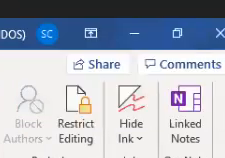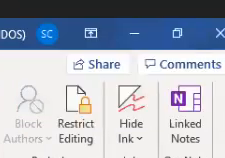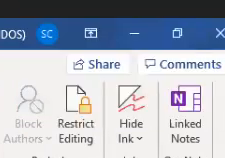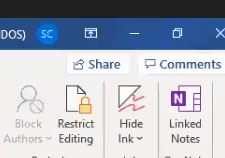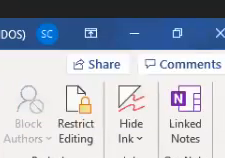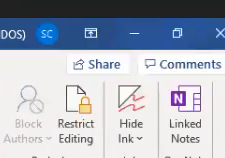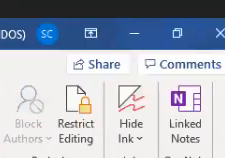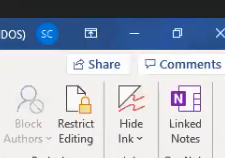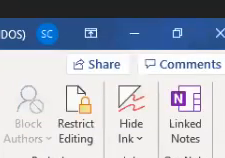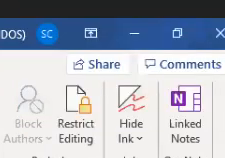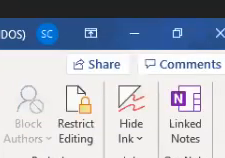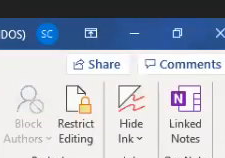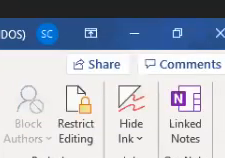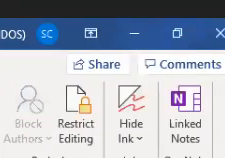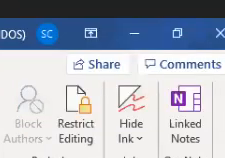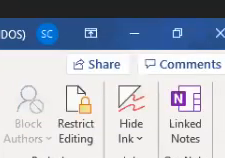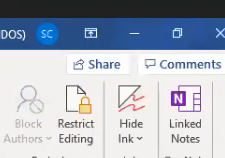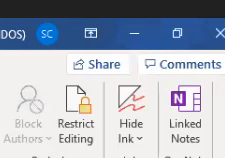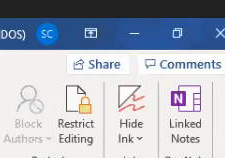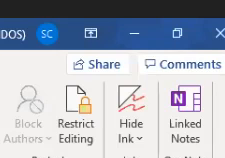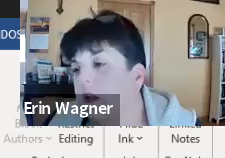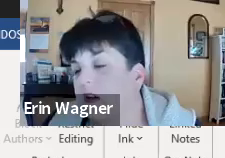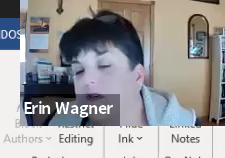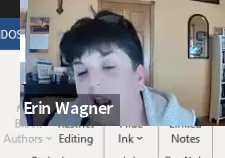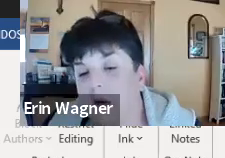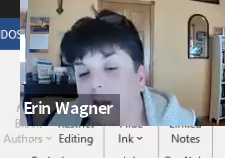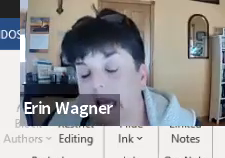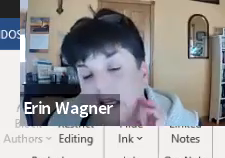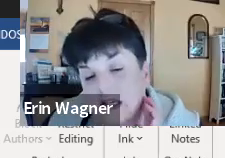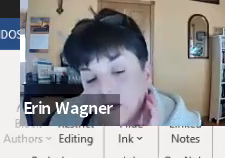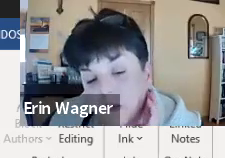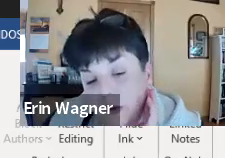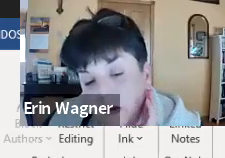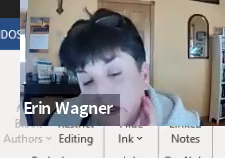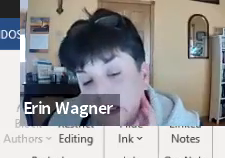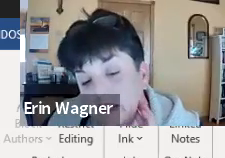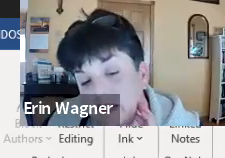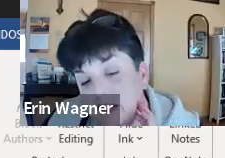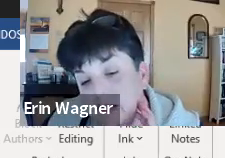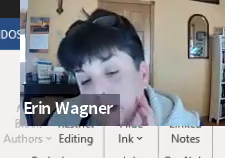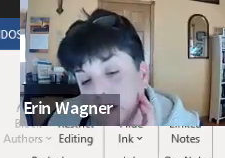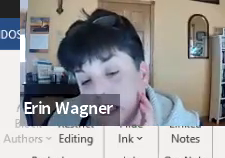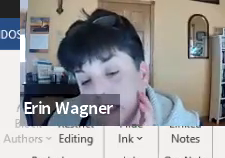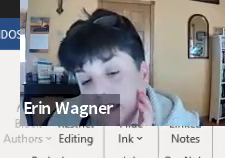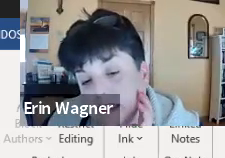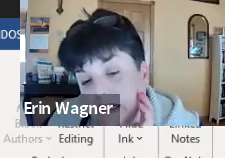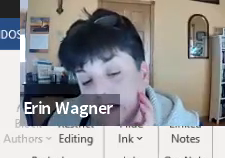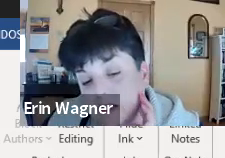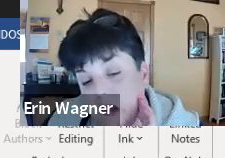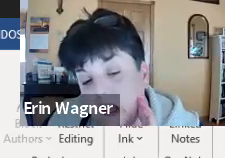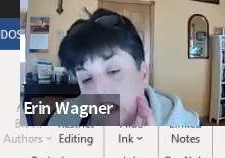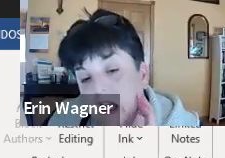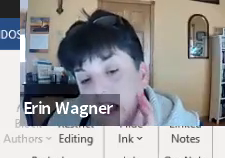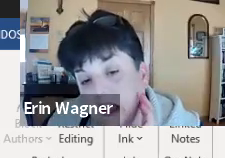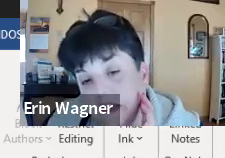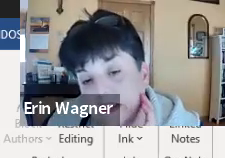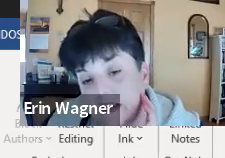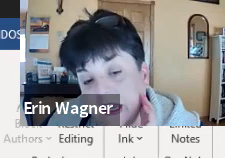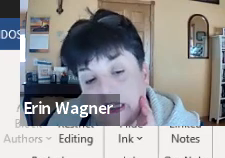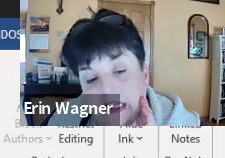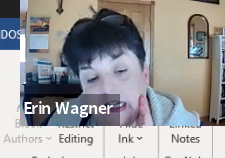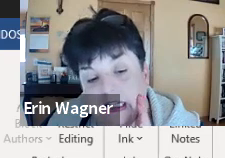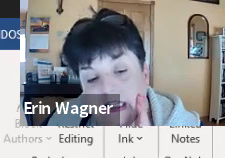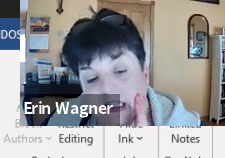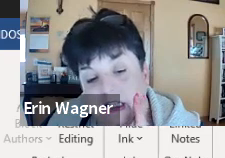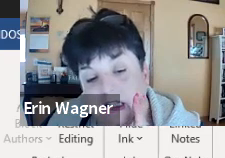Where we had asked or said, we want to thank you and your fellow panelists, were we going to personalize it there as well